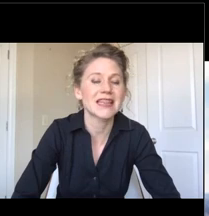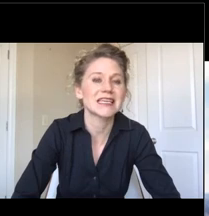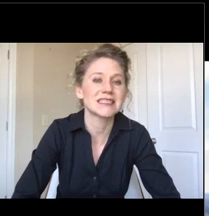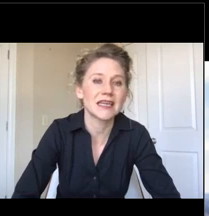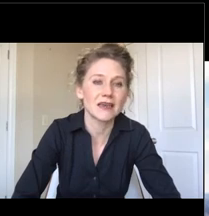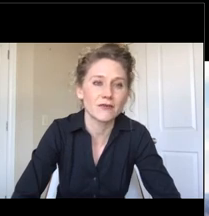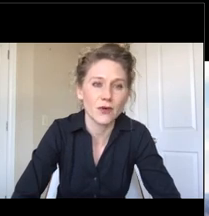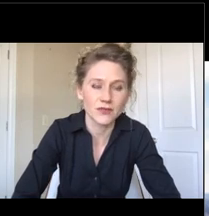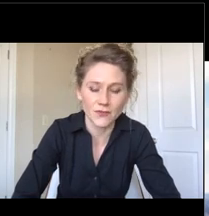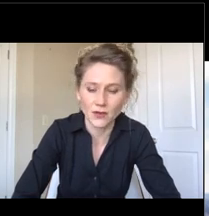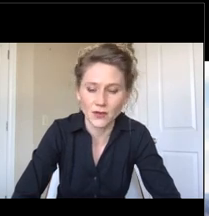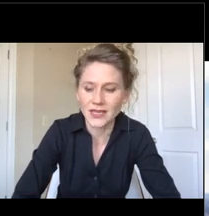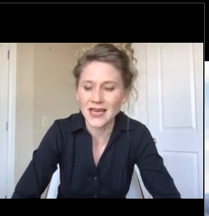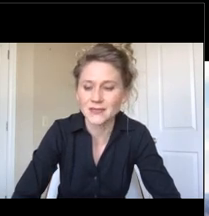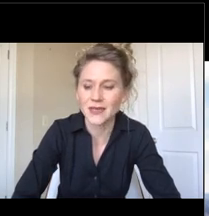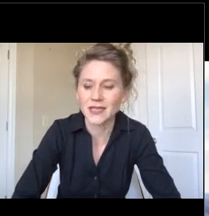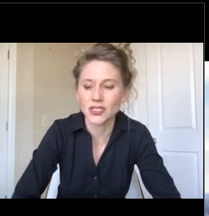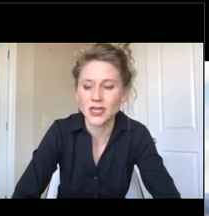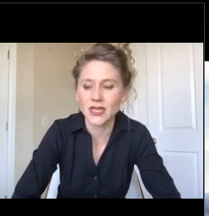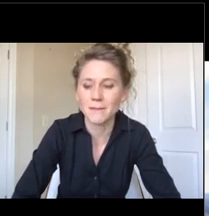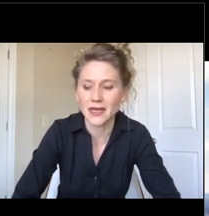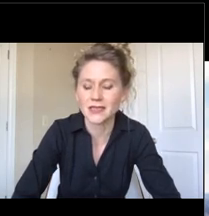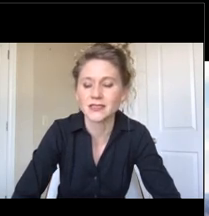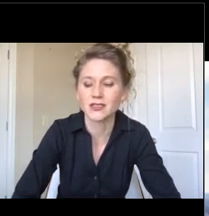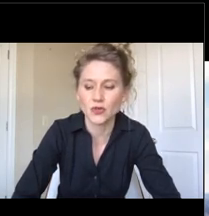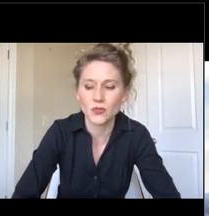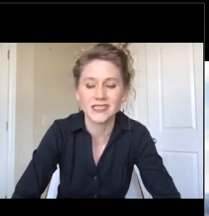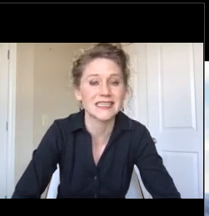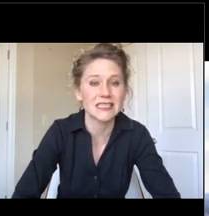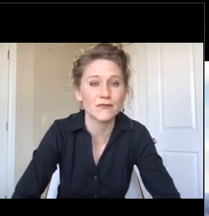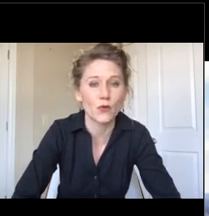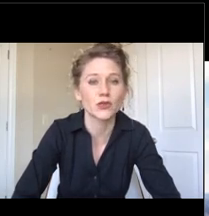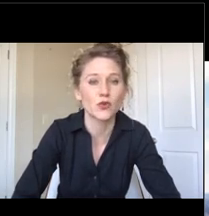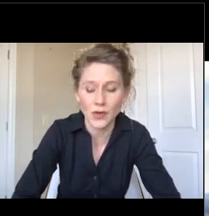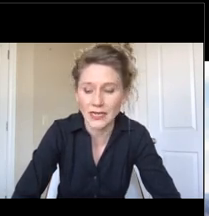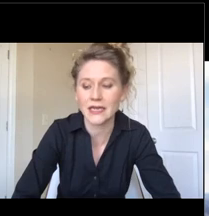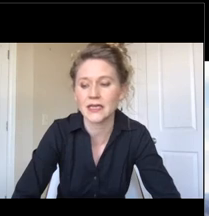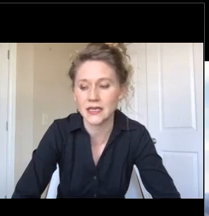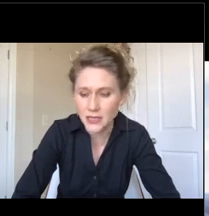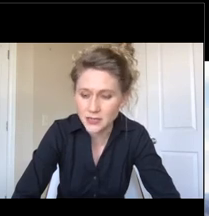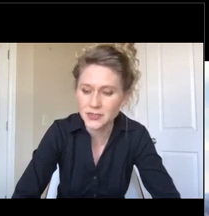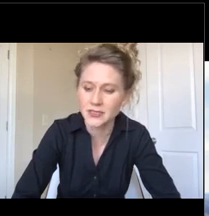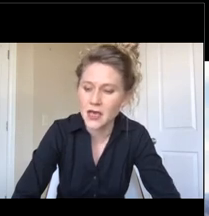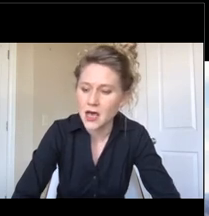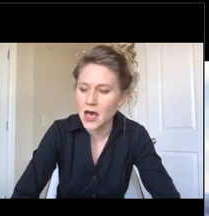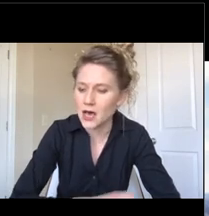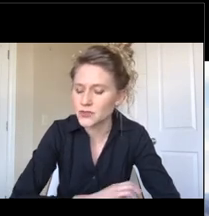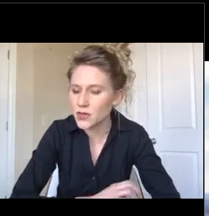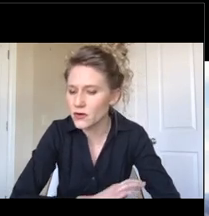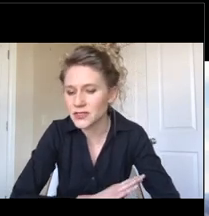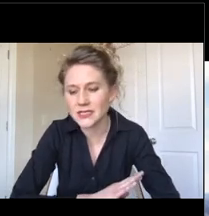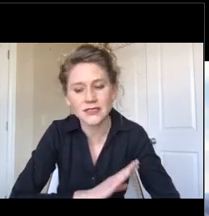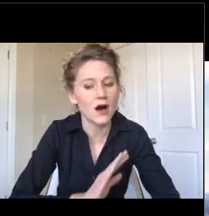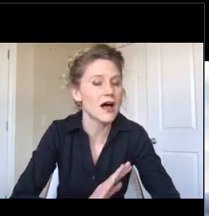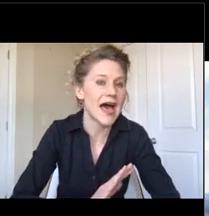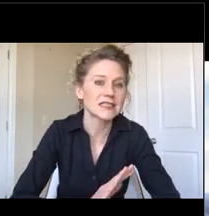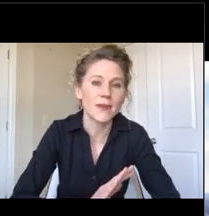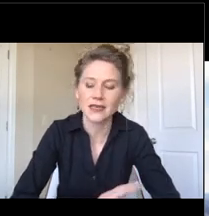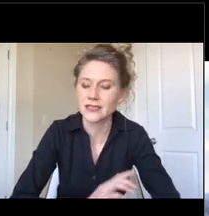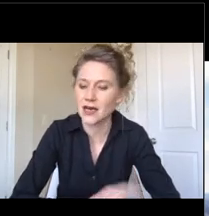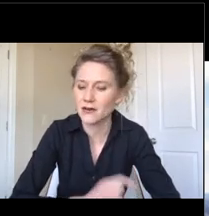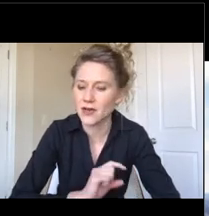team at the city of Roseville, where he has been the street maintenance superintendent for 20 years. So he oversees